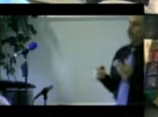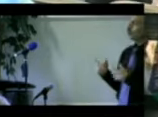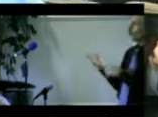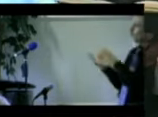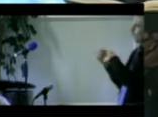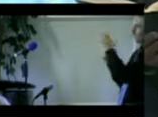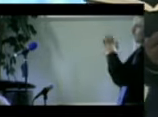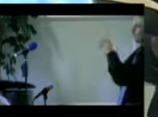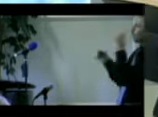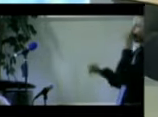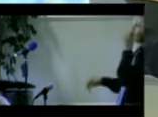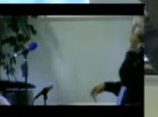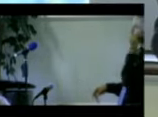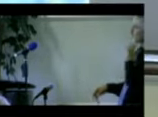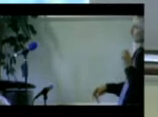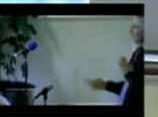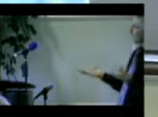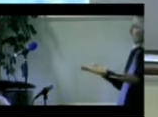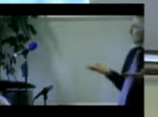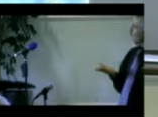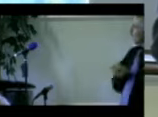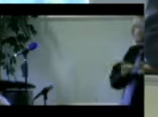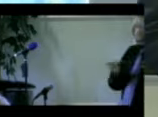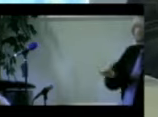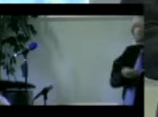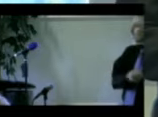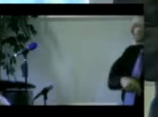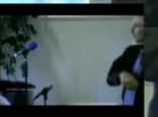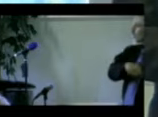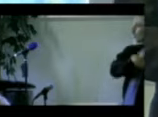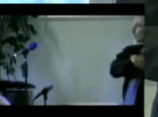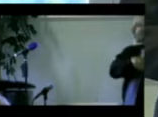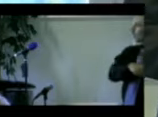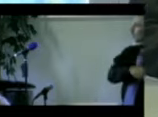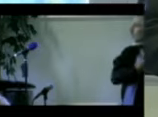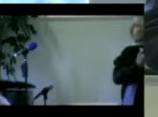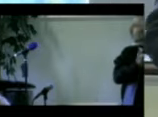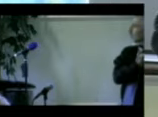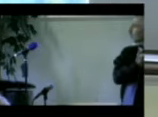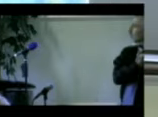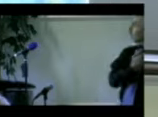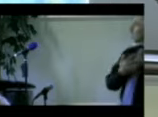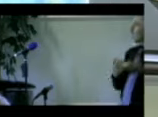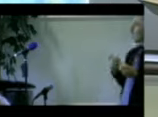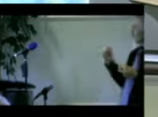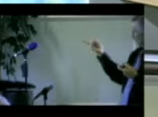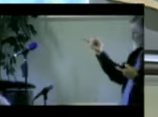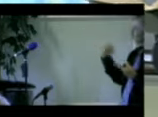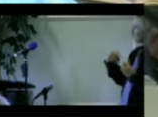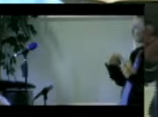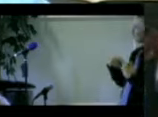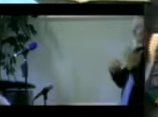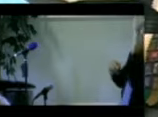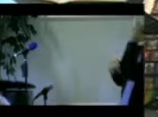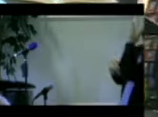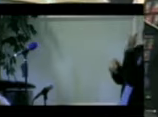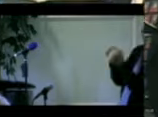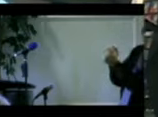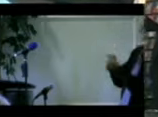home. I bought a tract of land on top of the mountain, and I want you to build for me the most beautiful